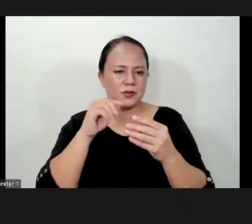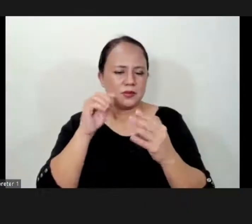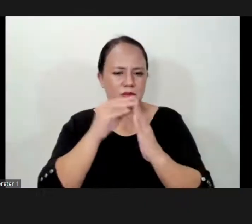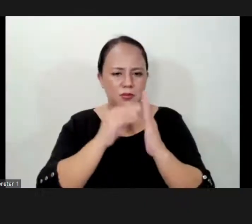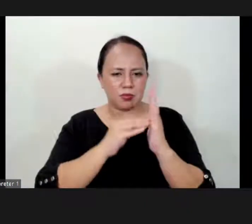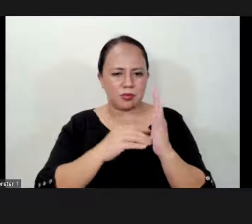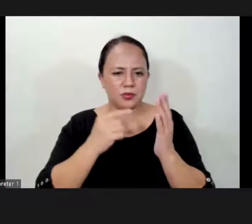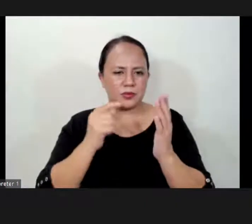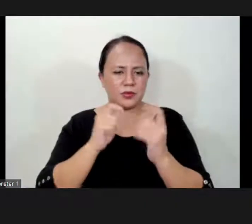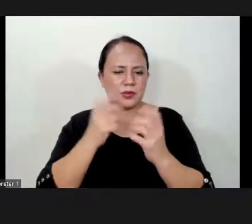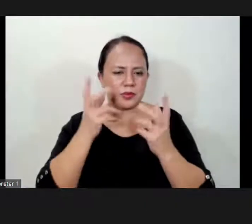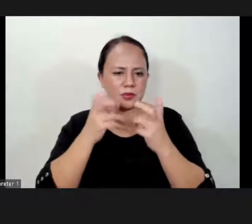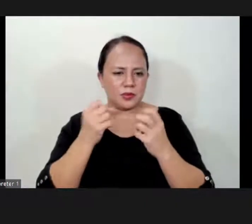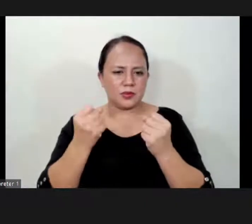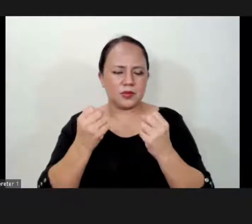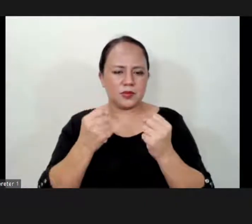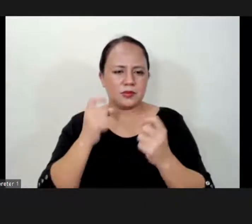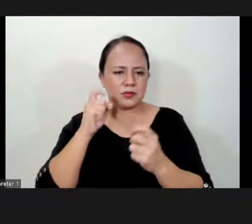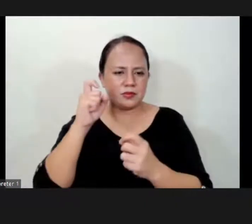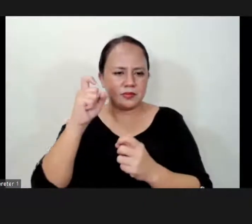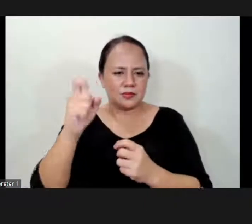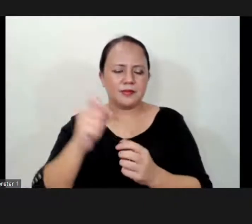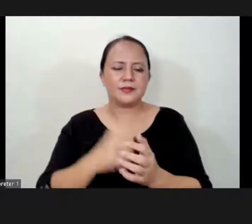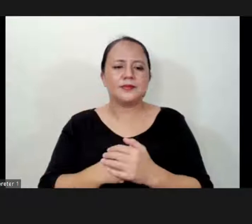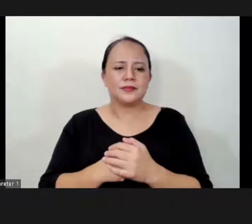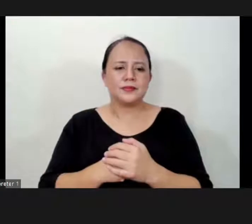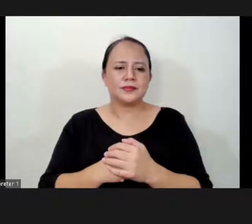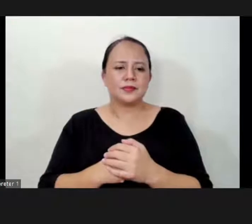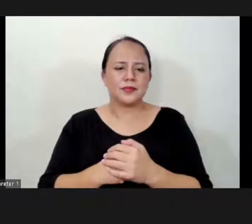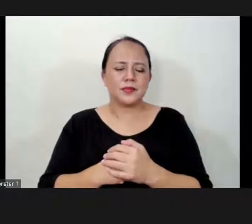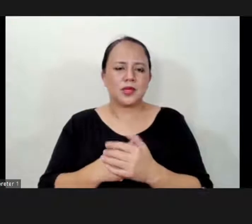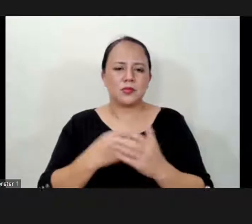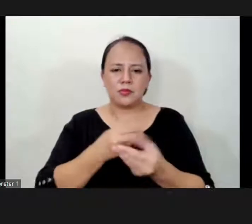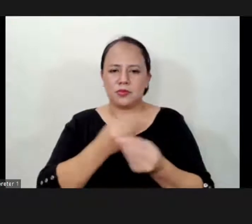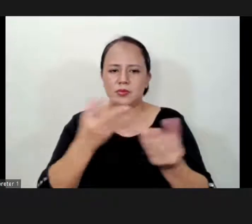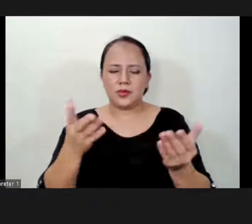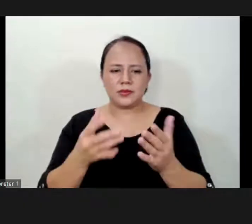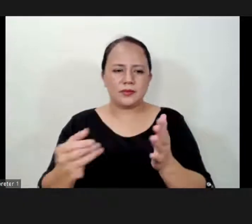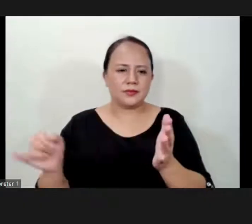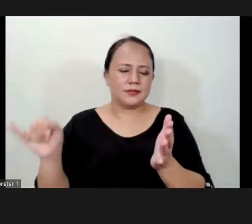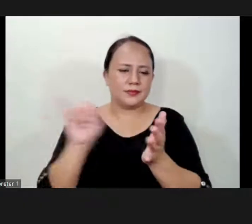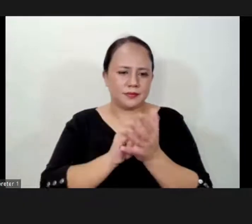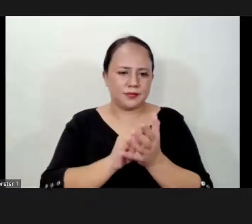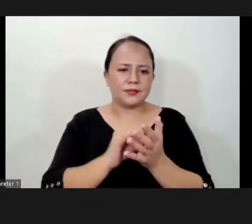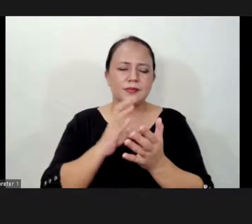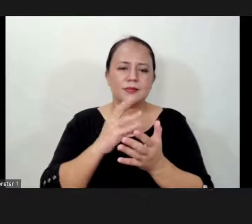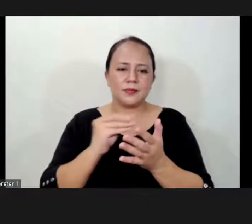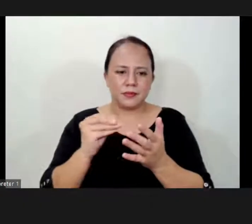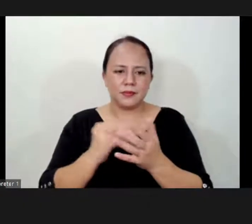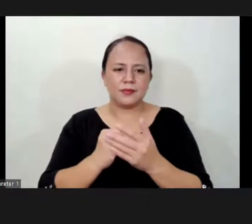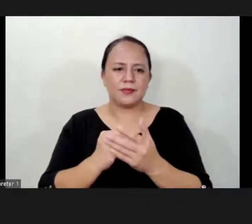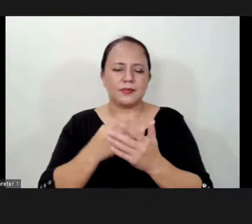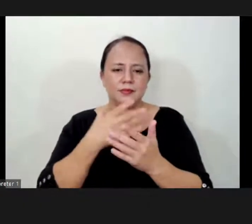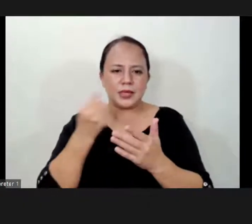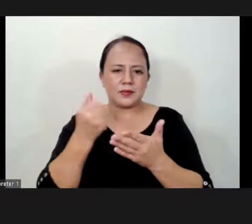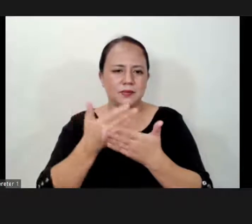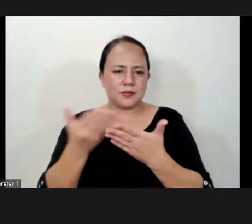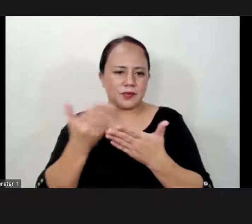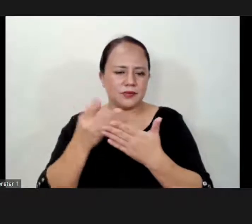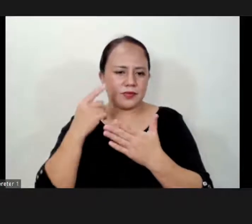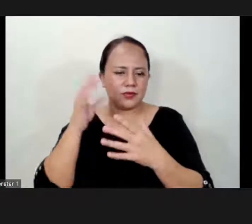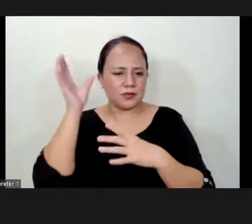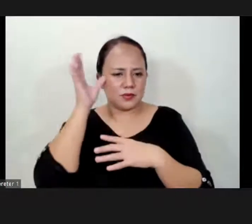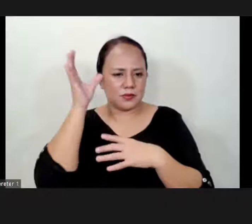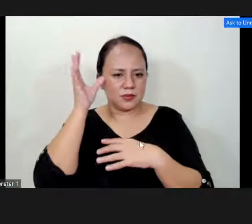lot. The urgency of really providing investments and best buys for